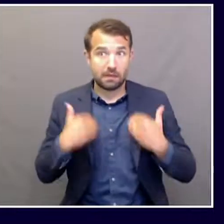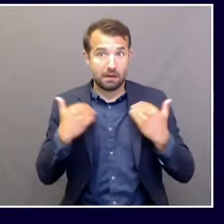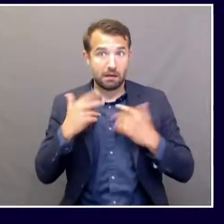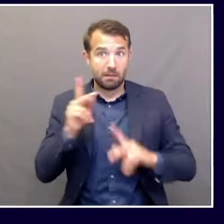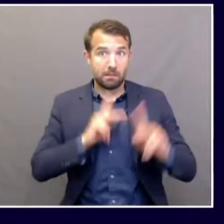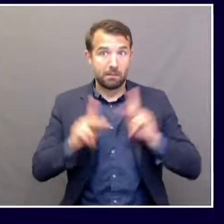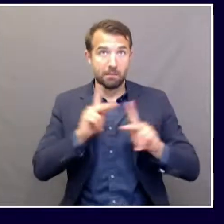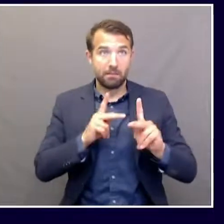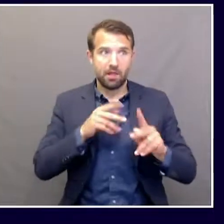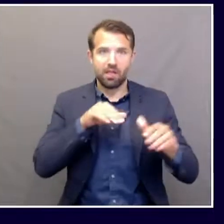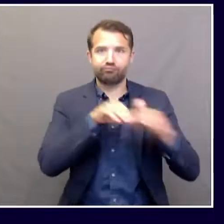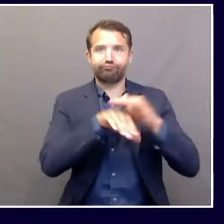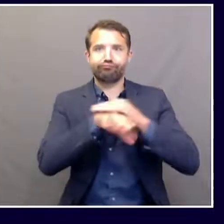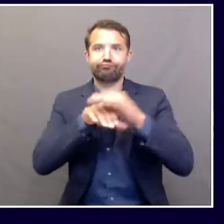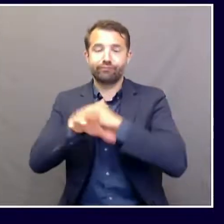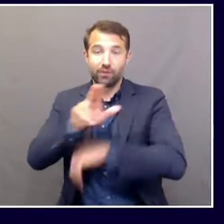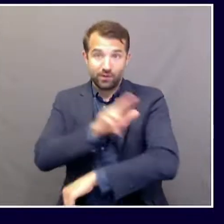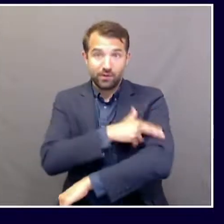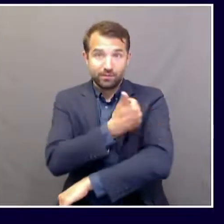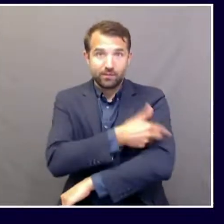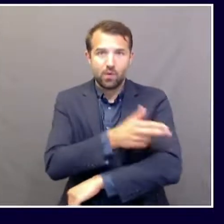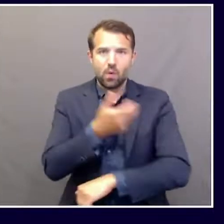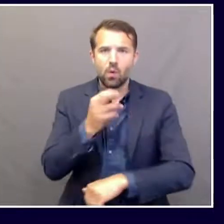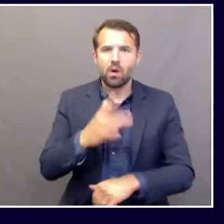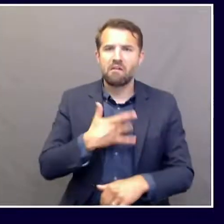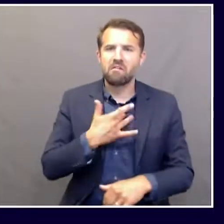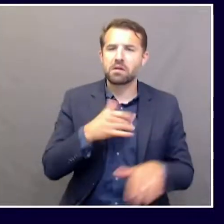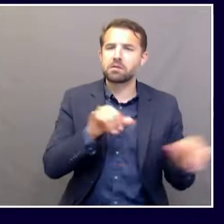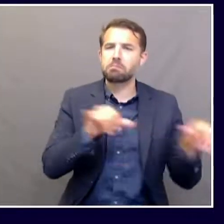really anything new than what you've already reported out?